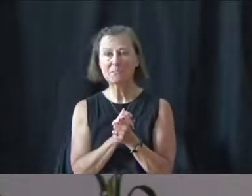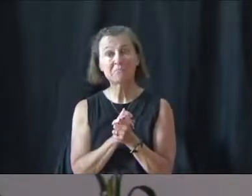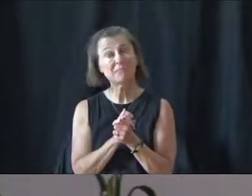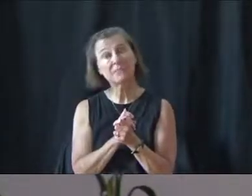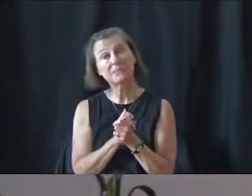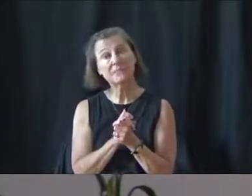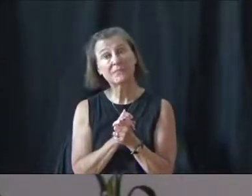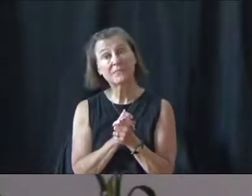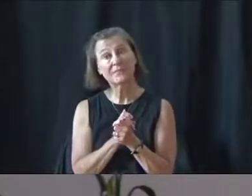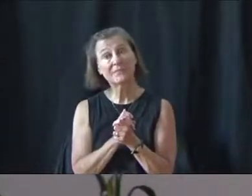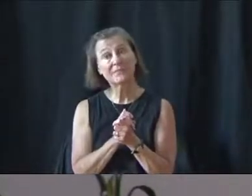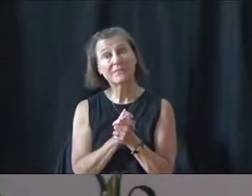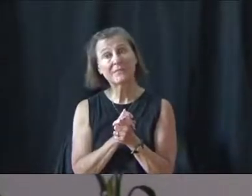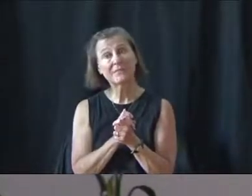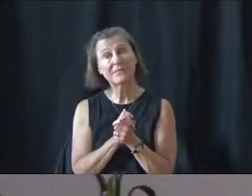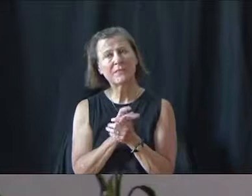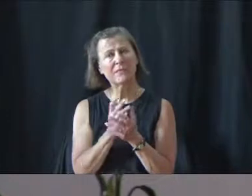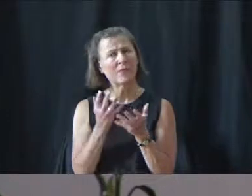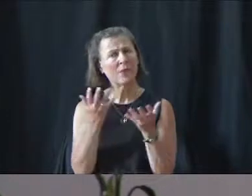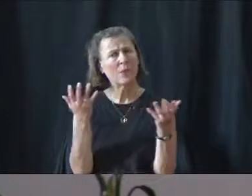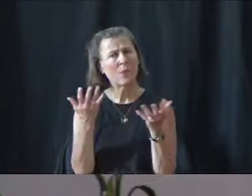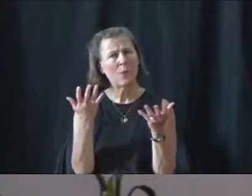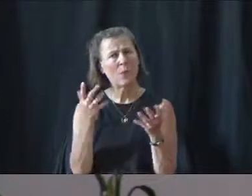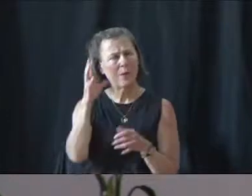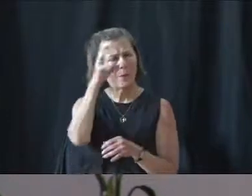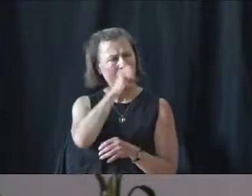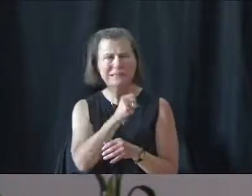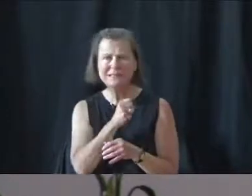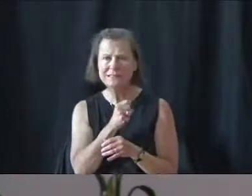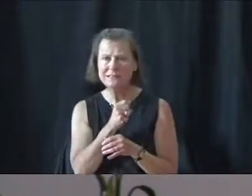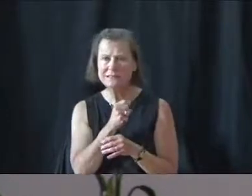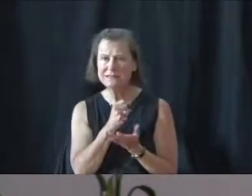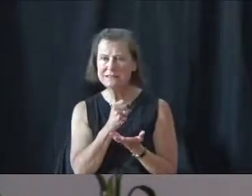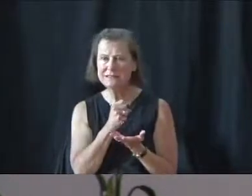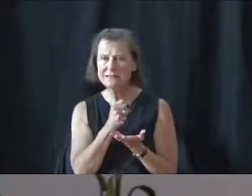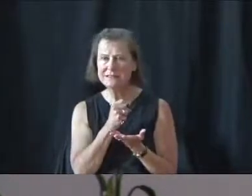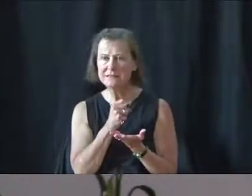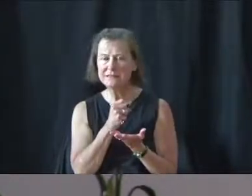So, what then is lacking?